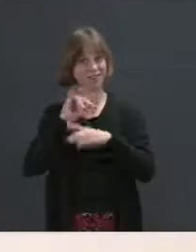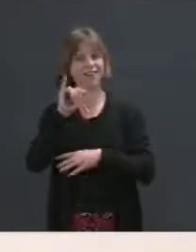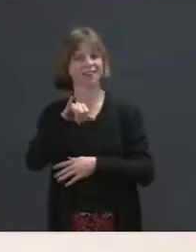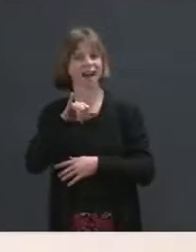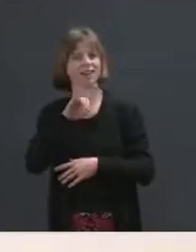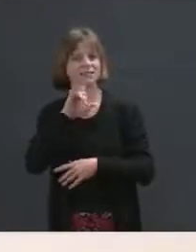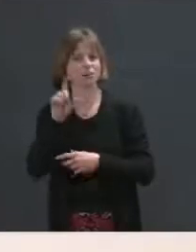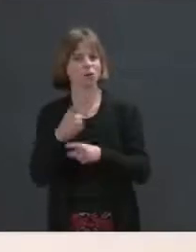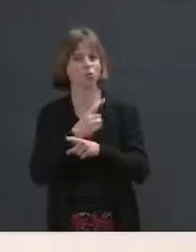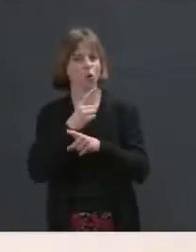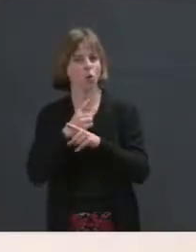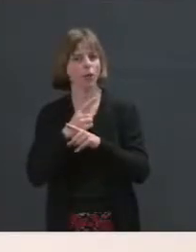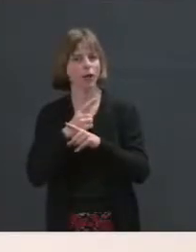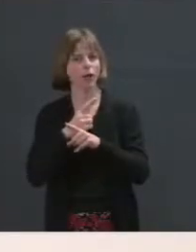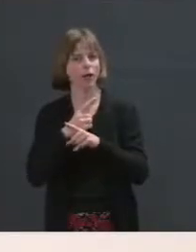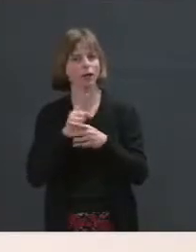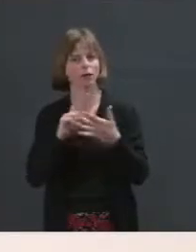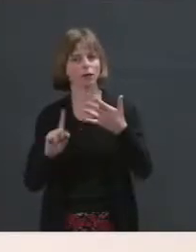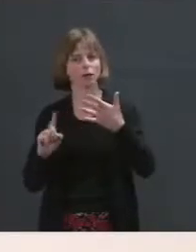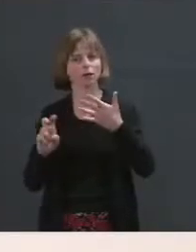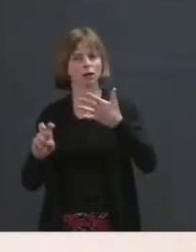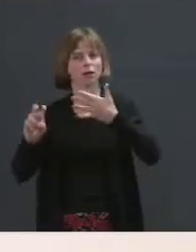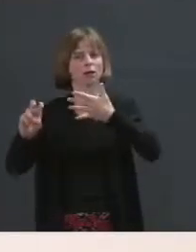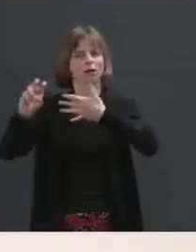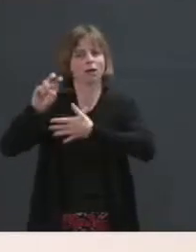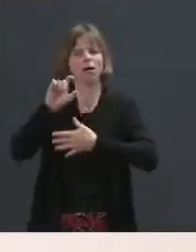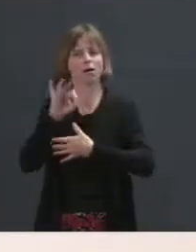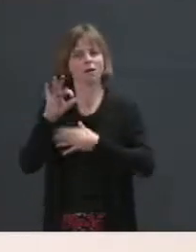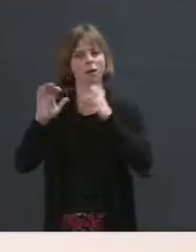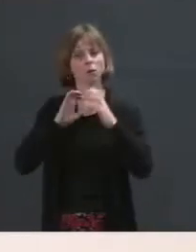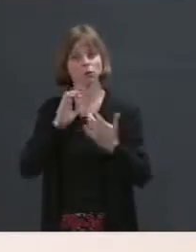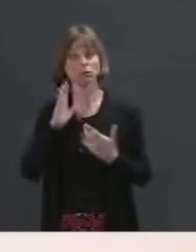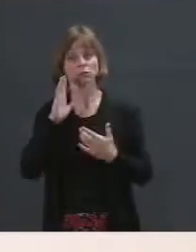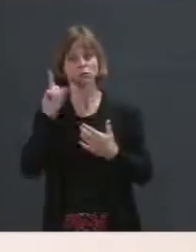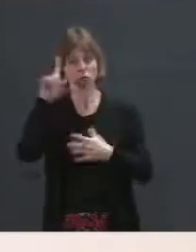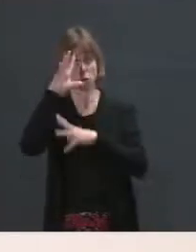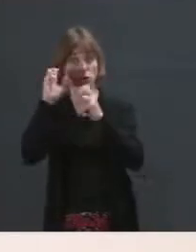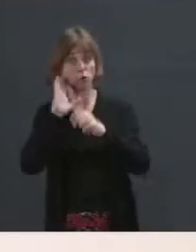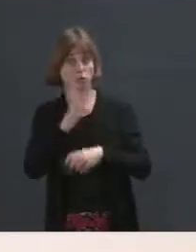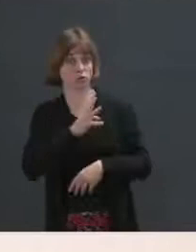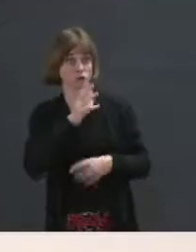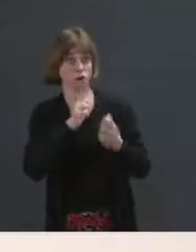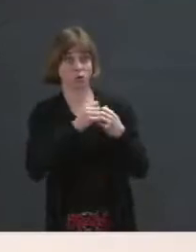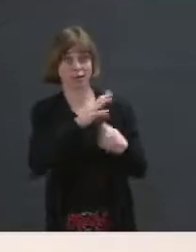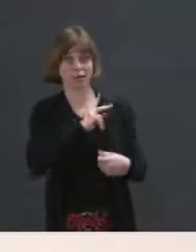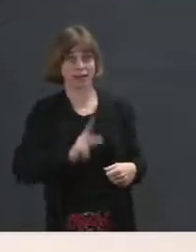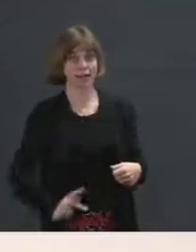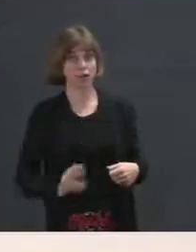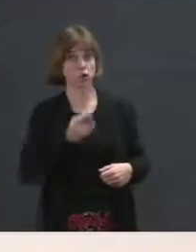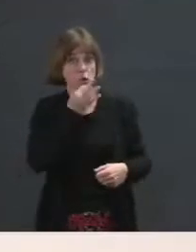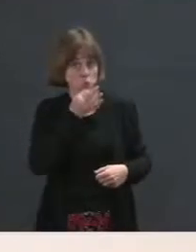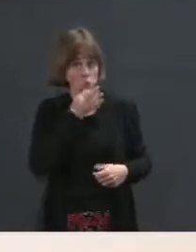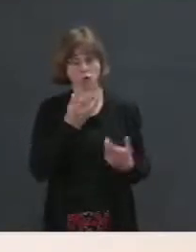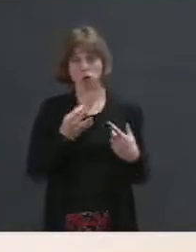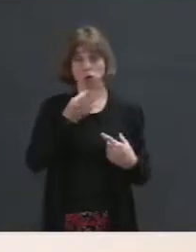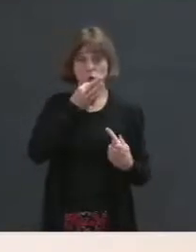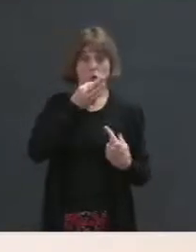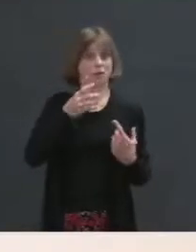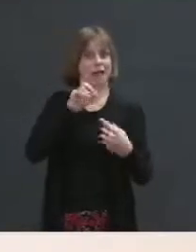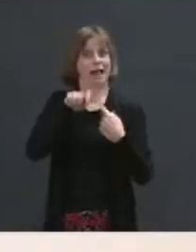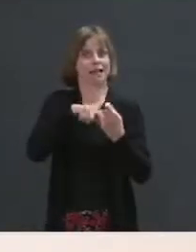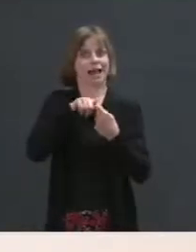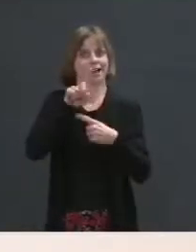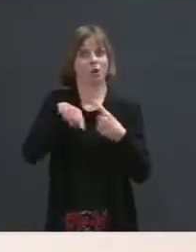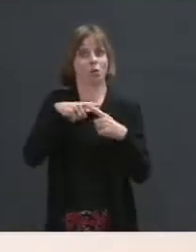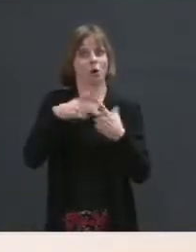the president will speak with the king at the appropriate time. It will be soon, and as soon as we have an update on that being finalized, and of course when it happens, we'll provide